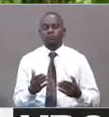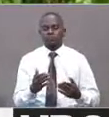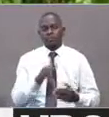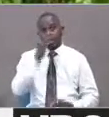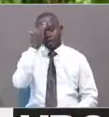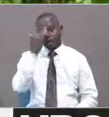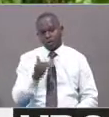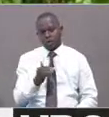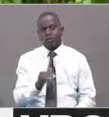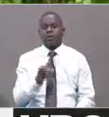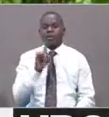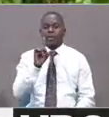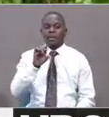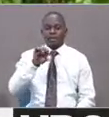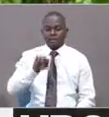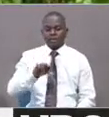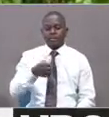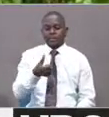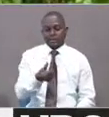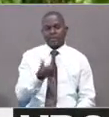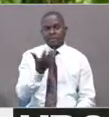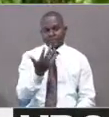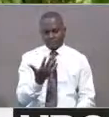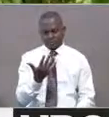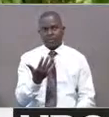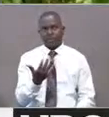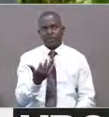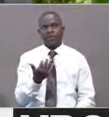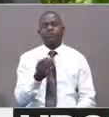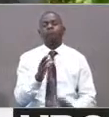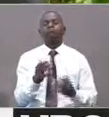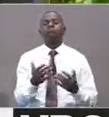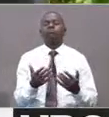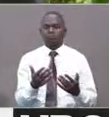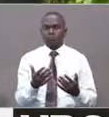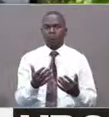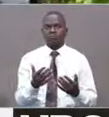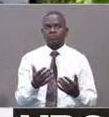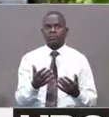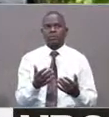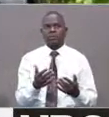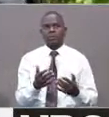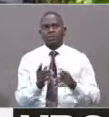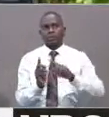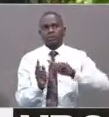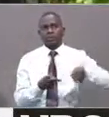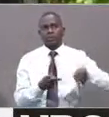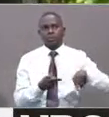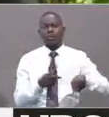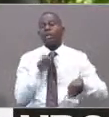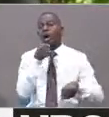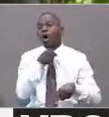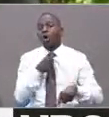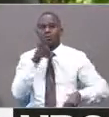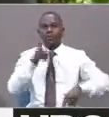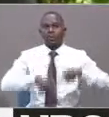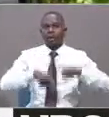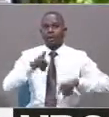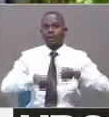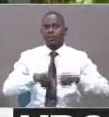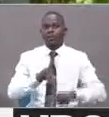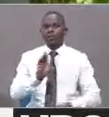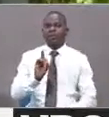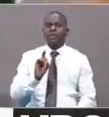That's why in 1965, some of us left the old parties, left